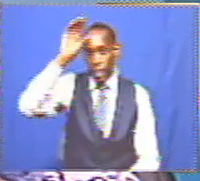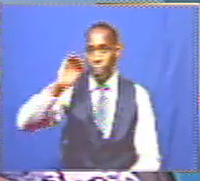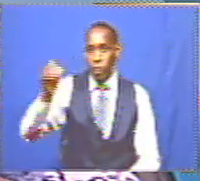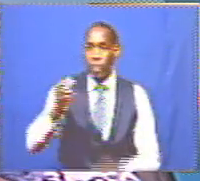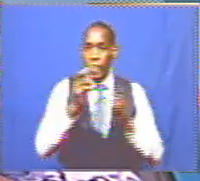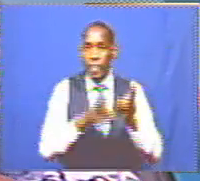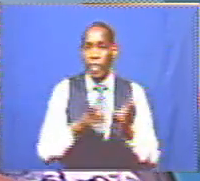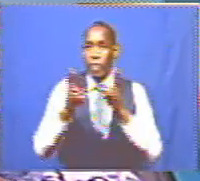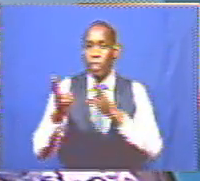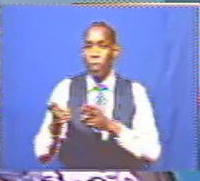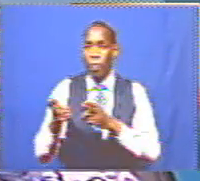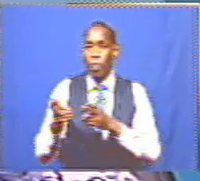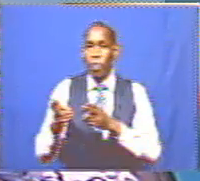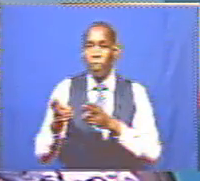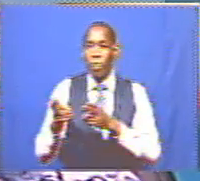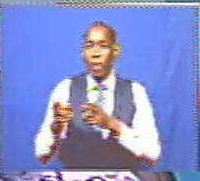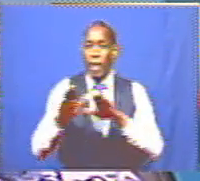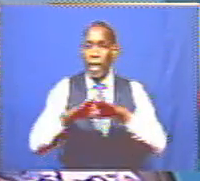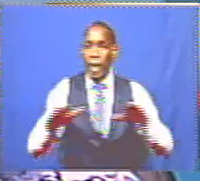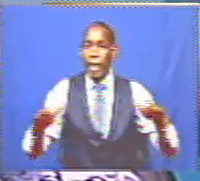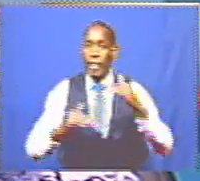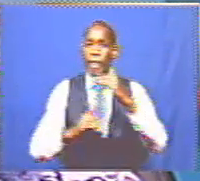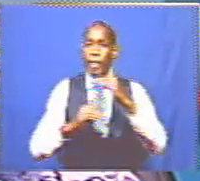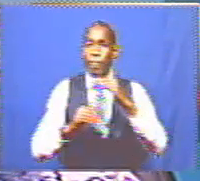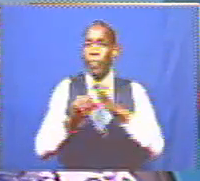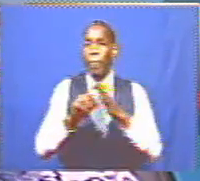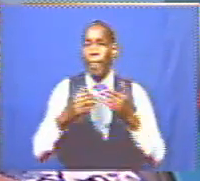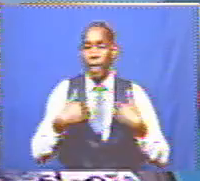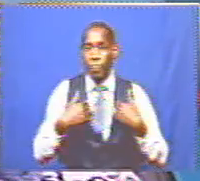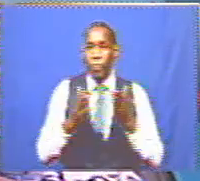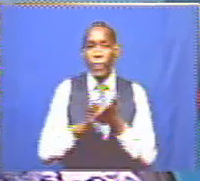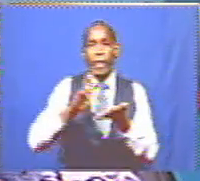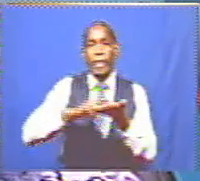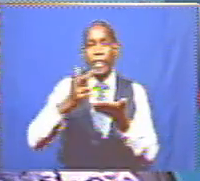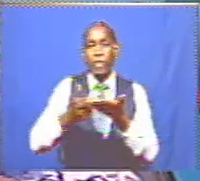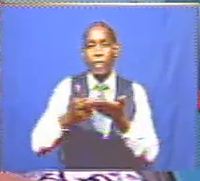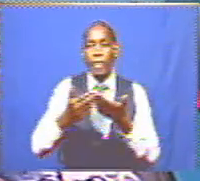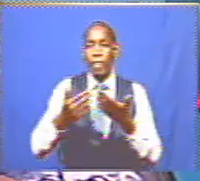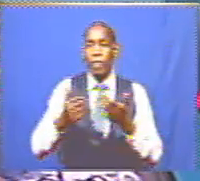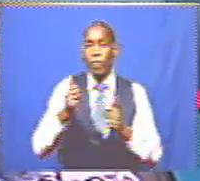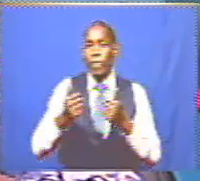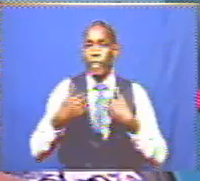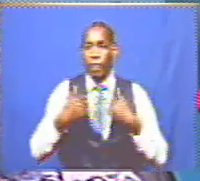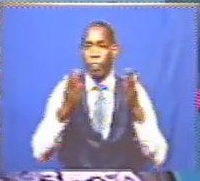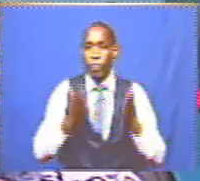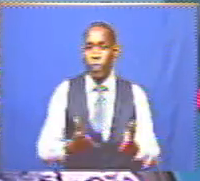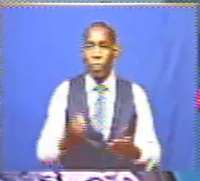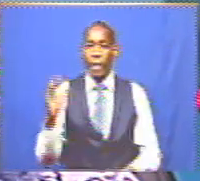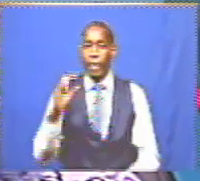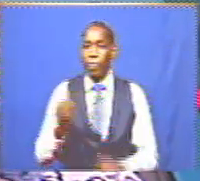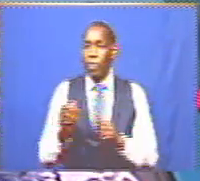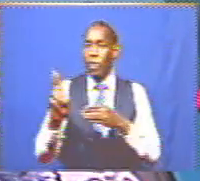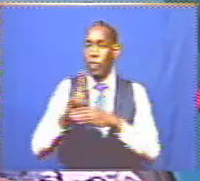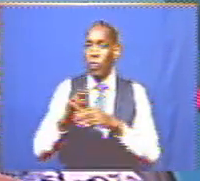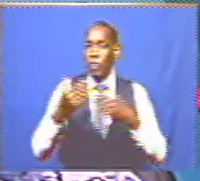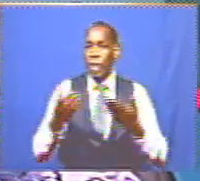more, like, land is limited. And the resource that we have is human capital. What better way to make use of that capital